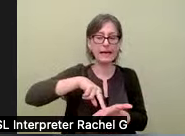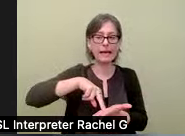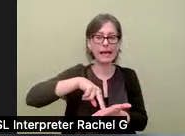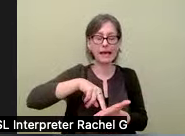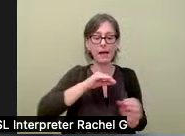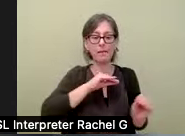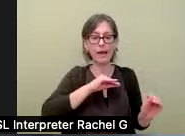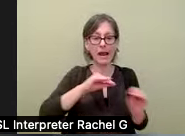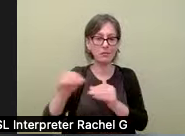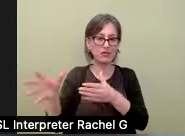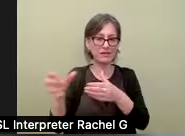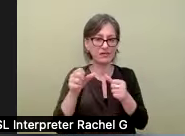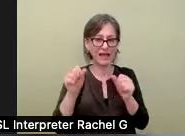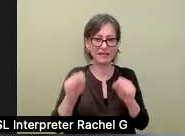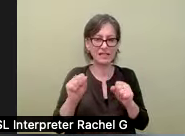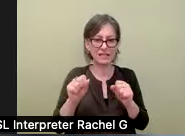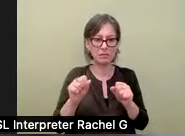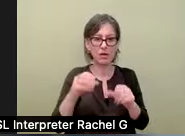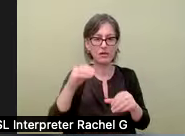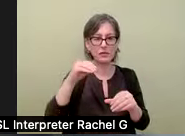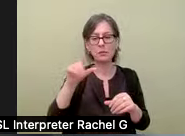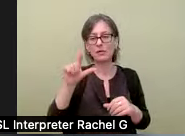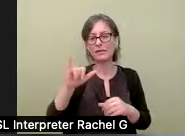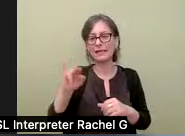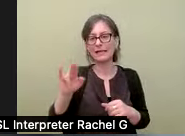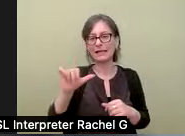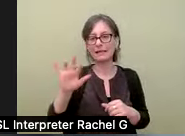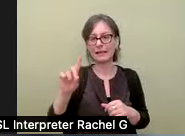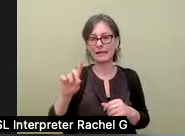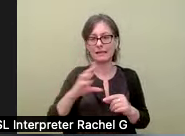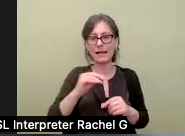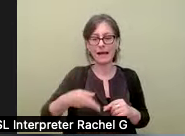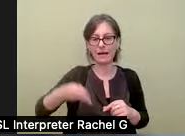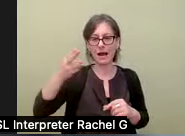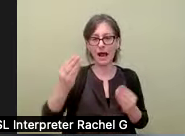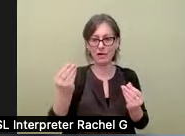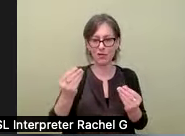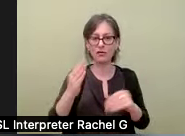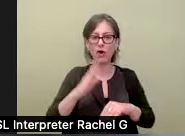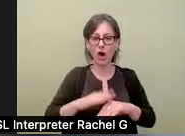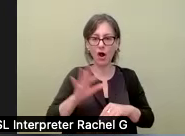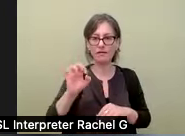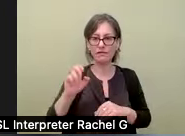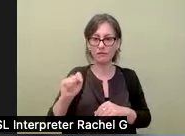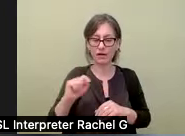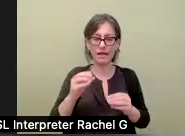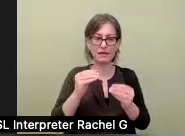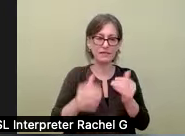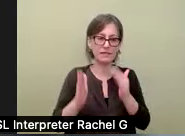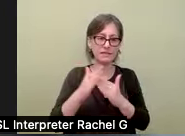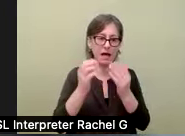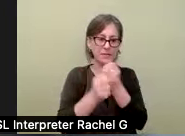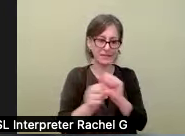as you possibly can inland and to high ground. And we want you to do that on foot. It's the safest way for you to evacuate,